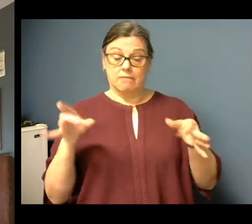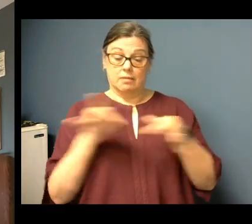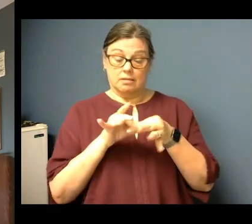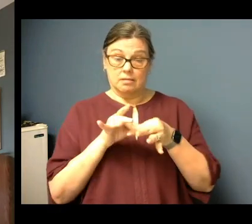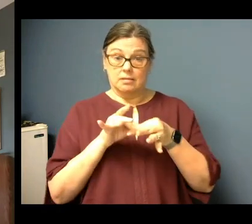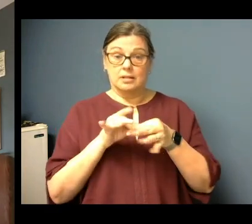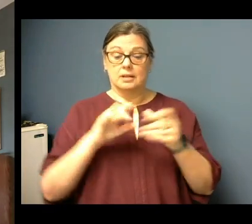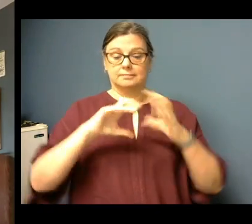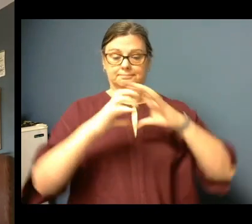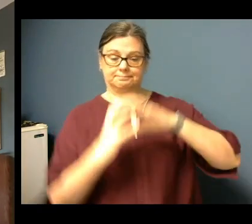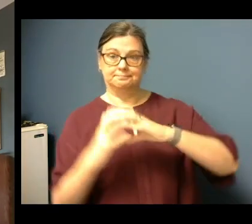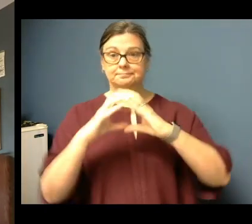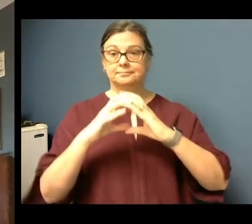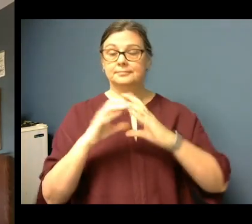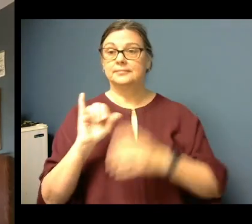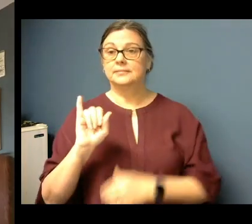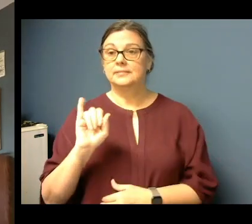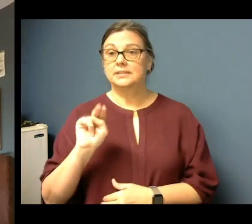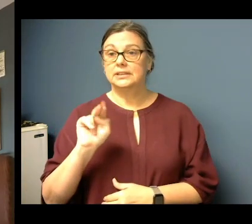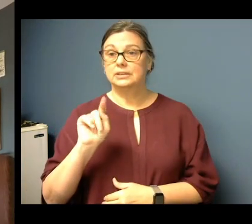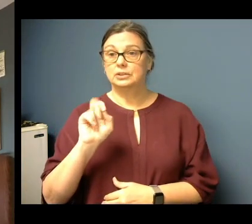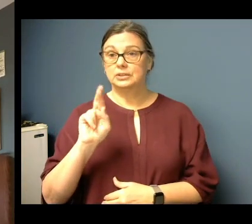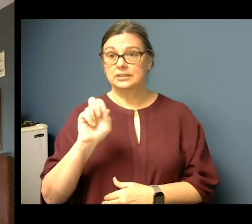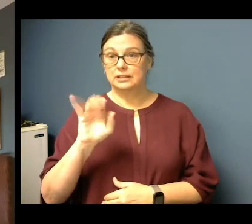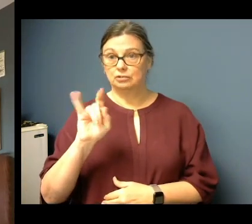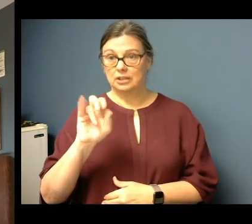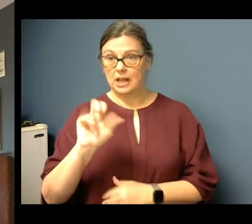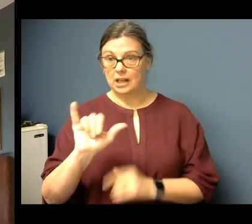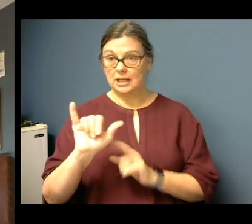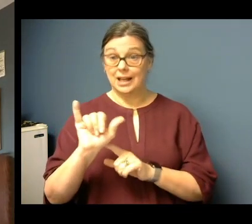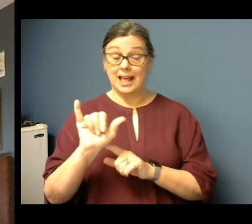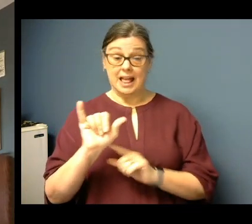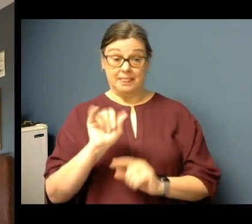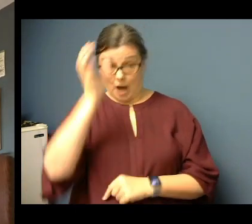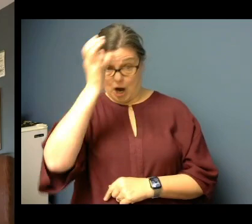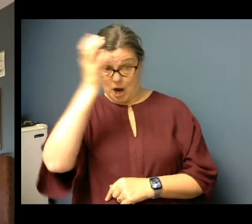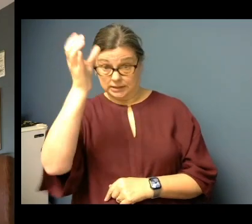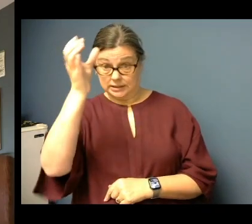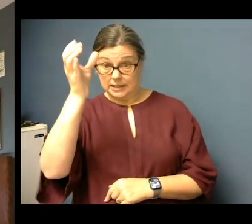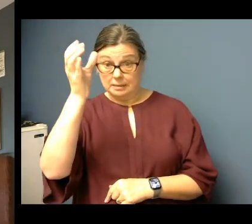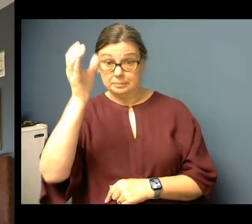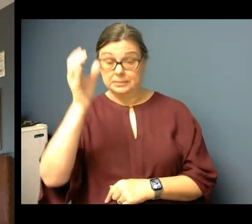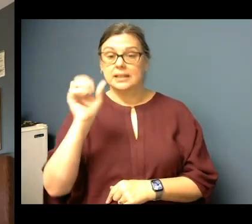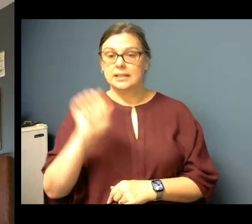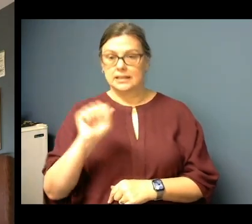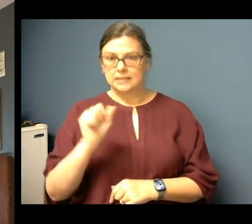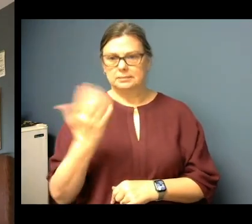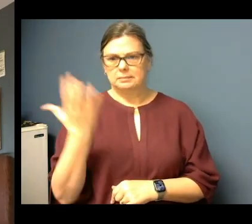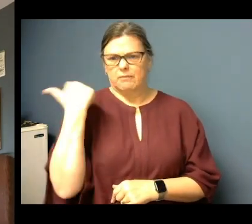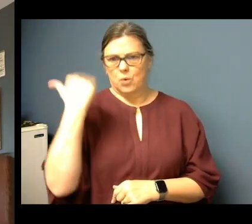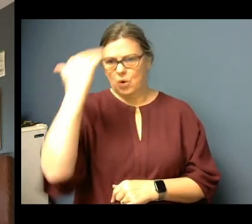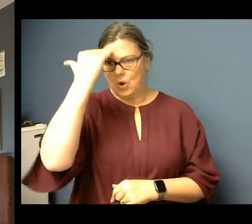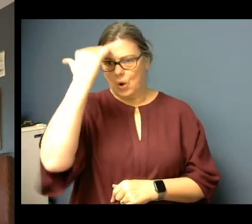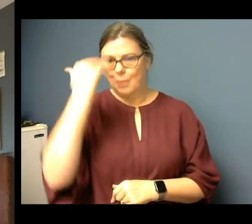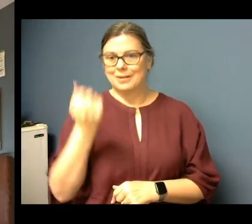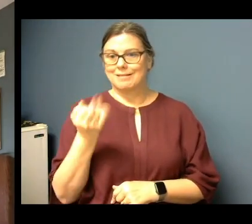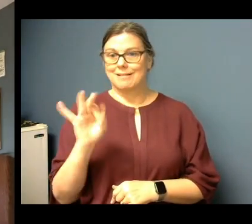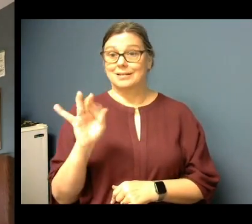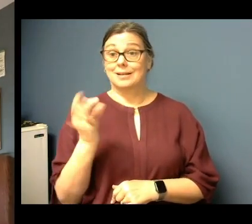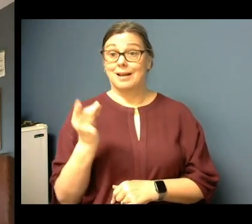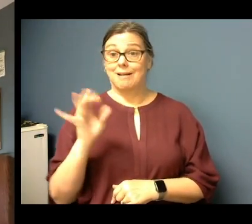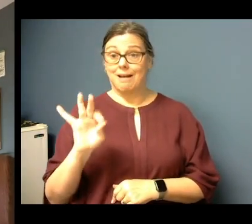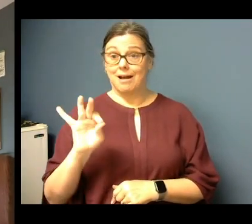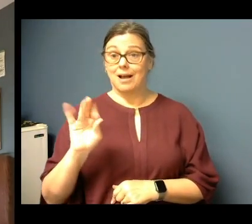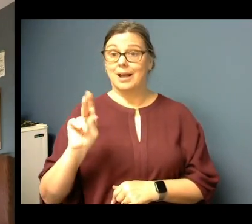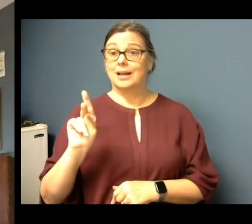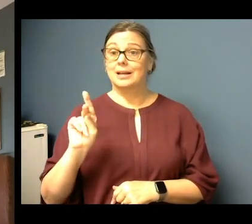intersectionality, which is we've seen that before, that concept, but the phrase is coined in 1989 by Kimberly Crenshaw. So we'll talk